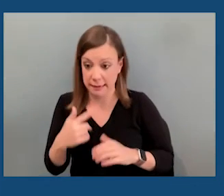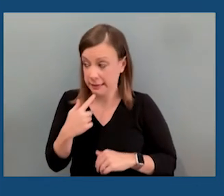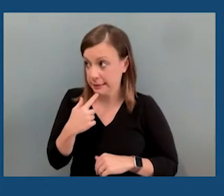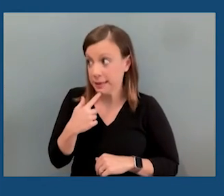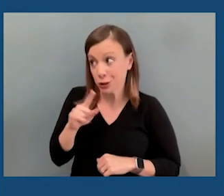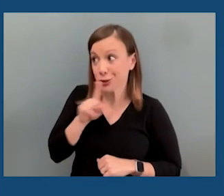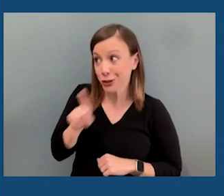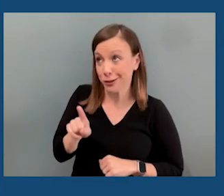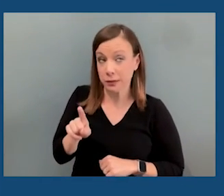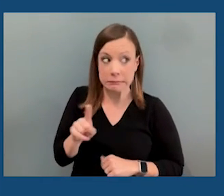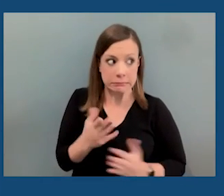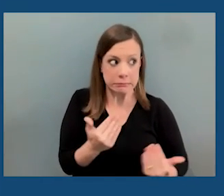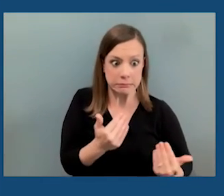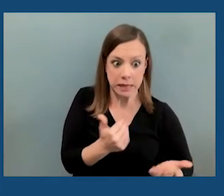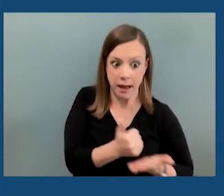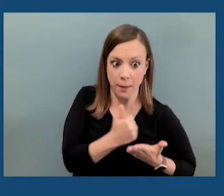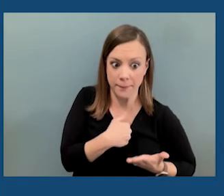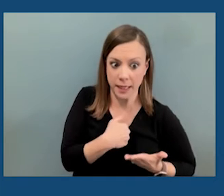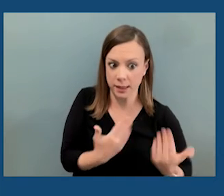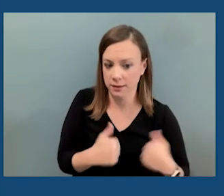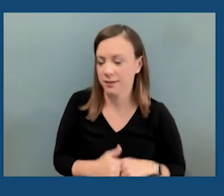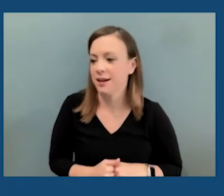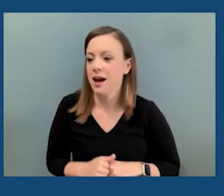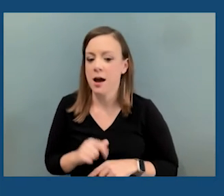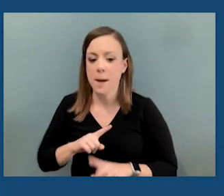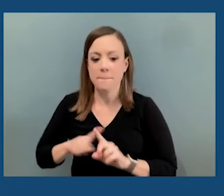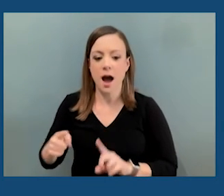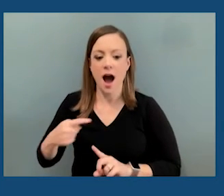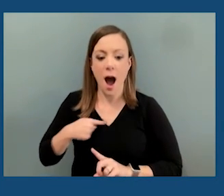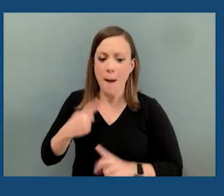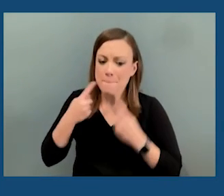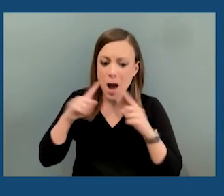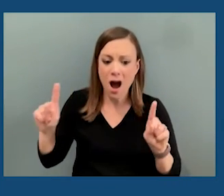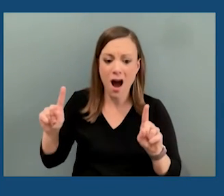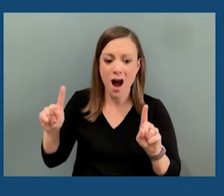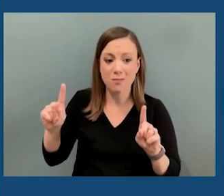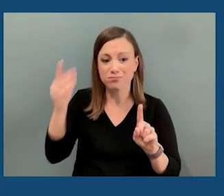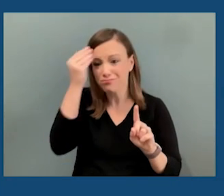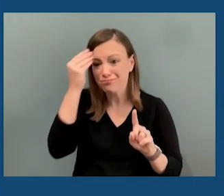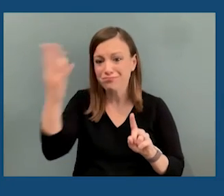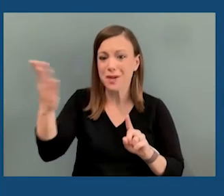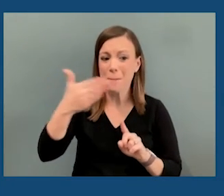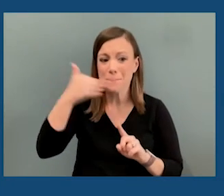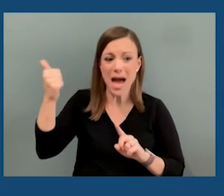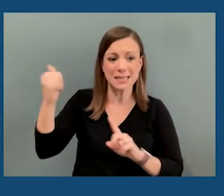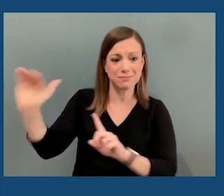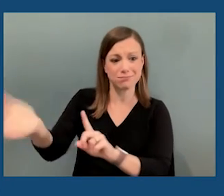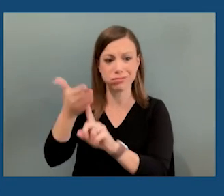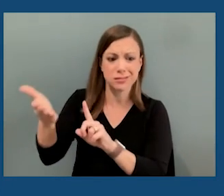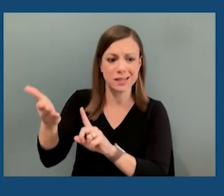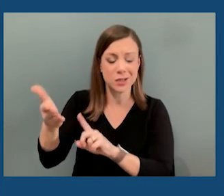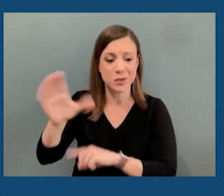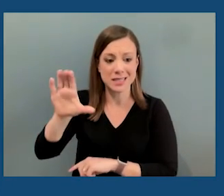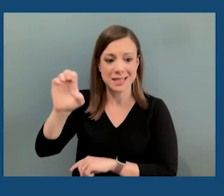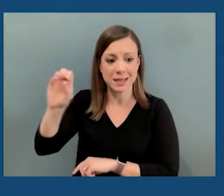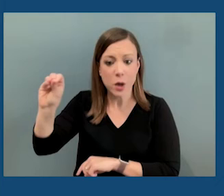there. But I finally had to make my best pitch to the CEO. I'll tell you about this to tell you